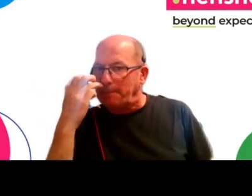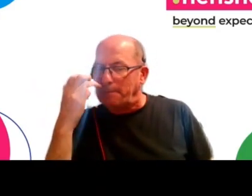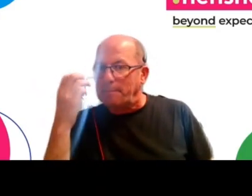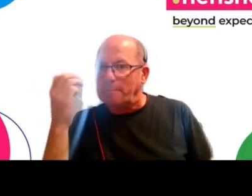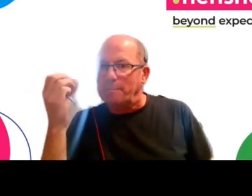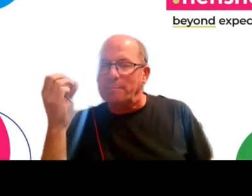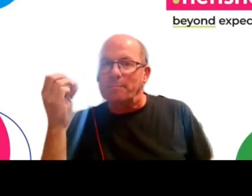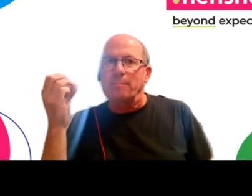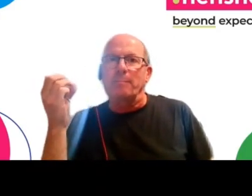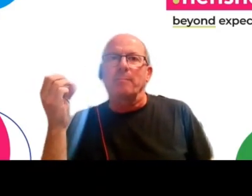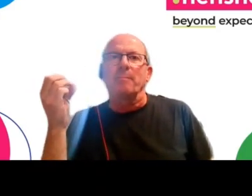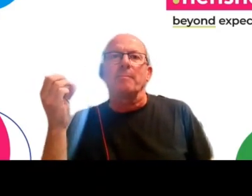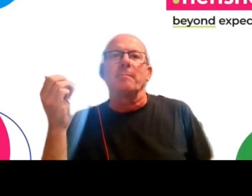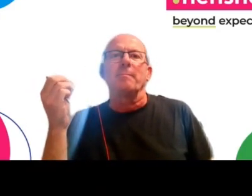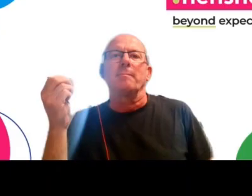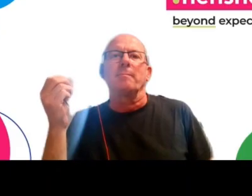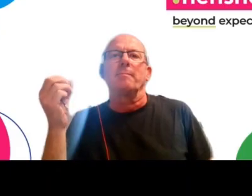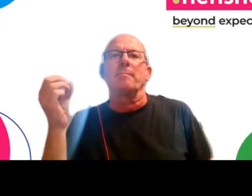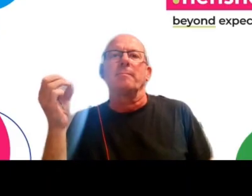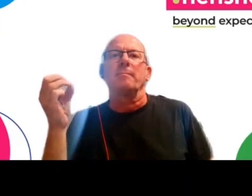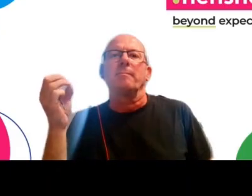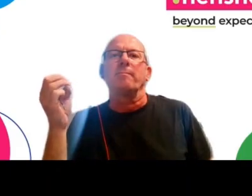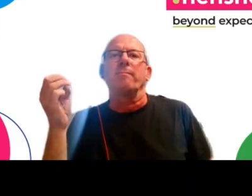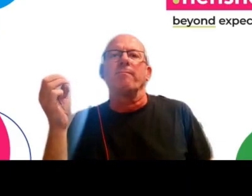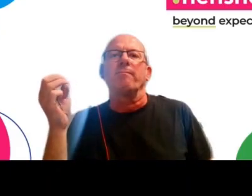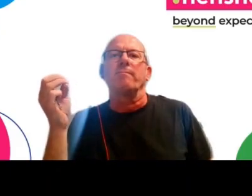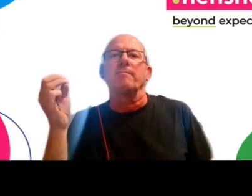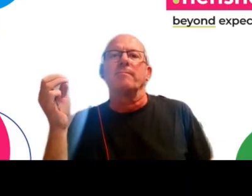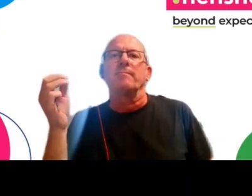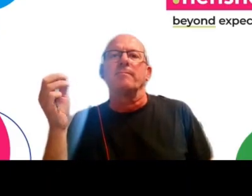far Accessibility Suite will